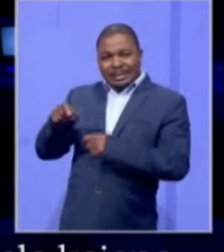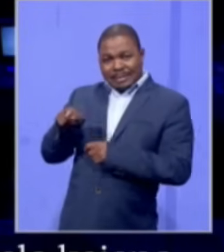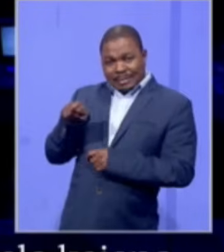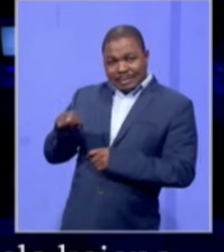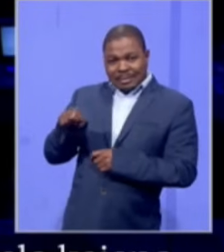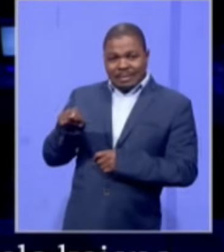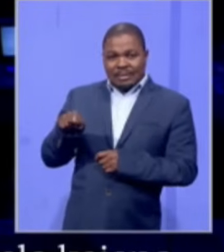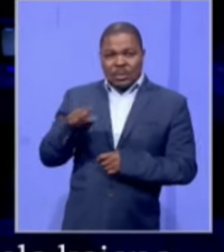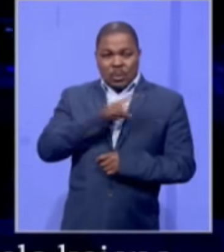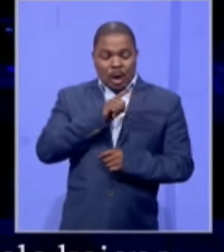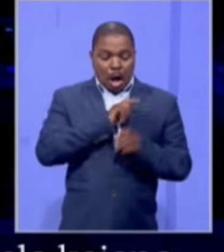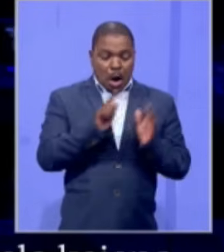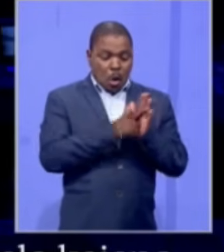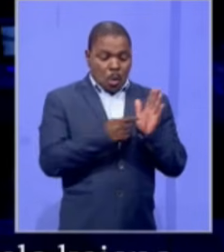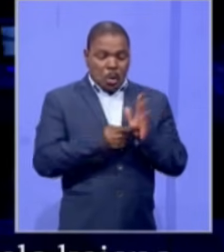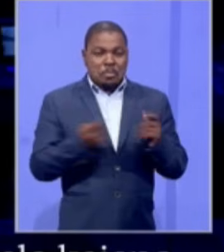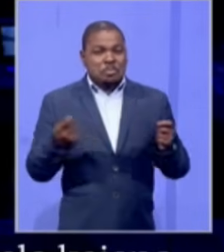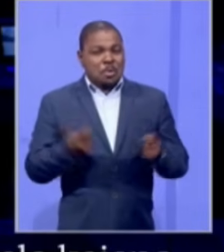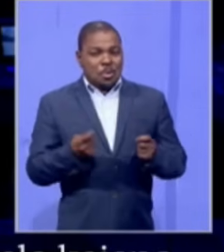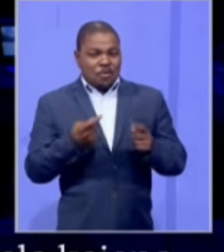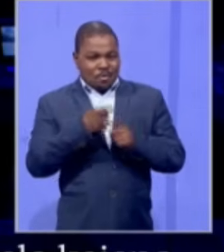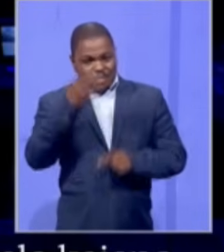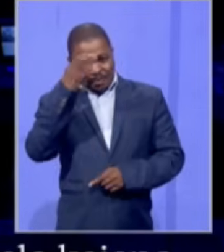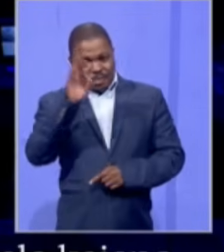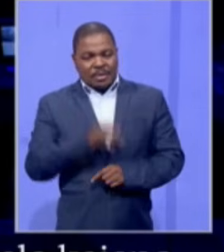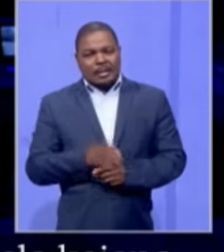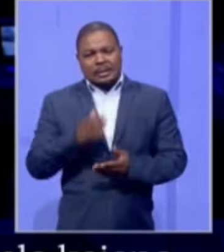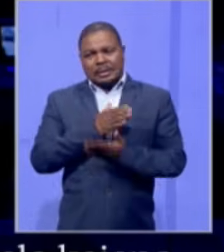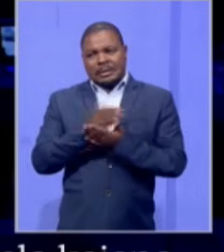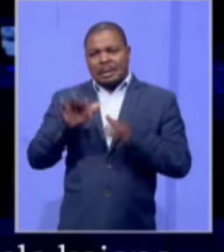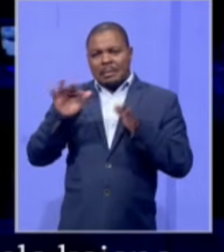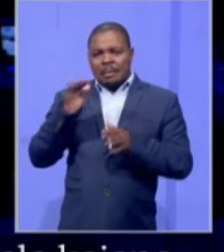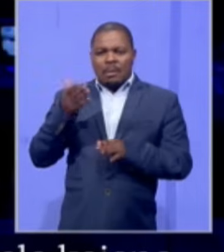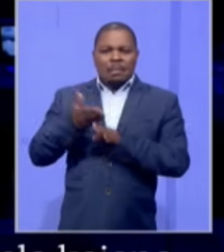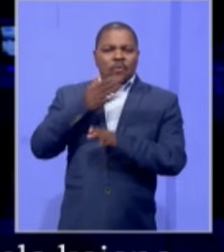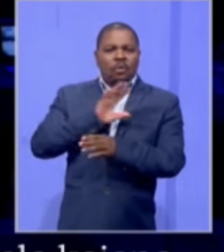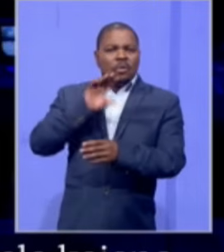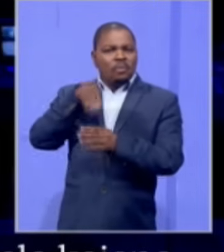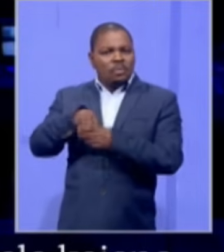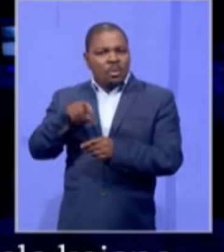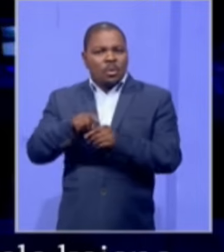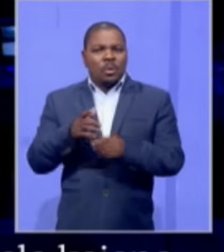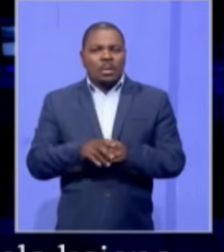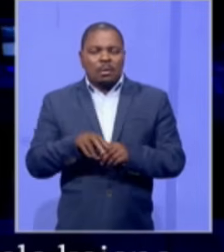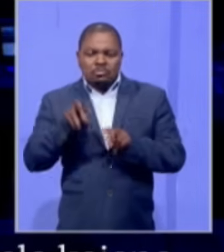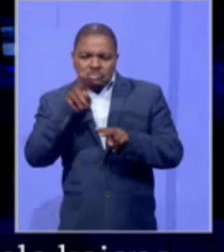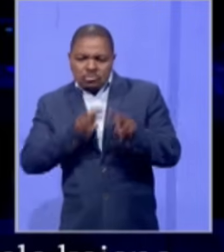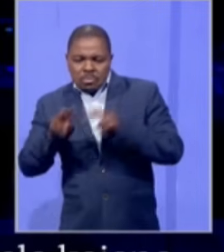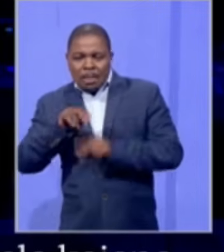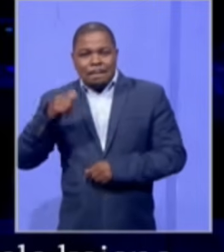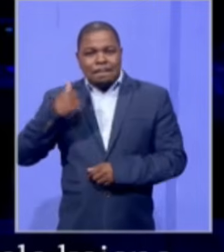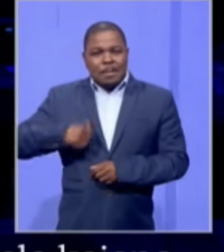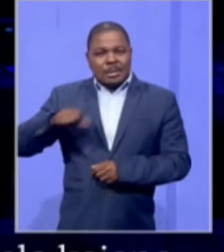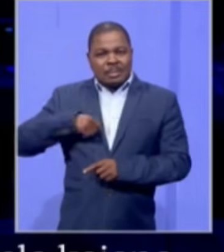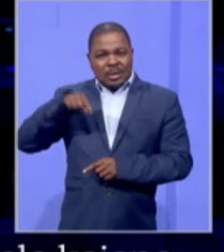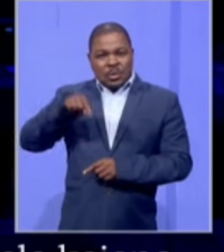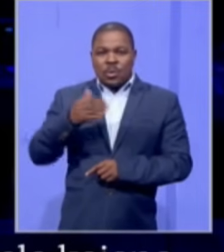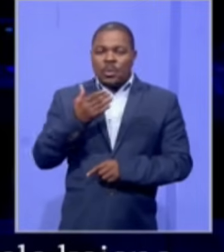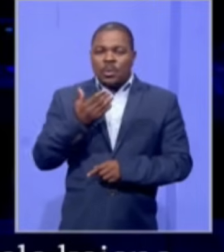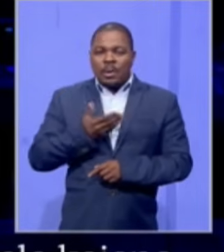ho latela melawana e beilweng ke mmuso. Ana ke maikutlo a ba bangata bao e neng le karolo ya letsholo la tlhahlobo ya masepala wa setereke sa